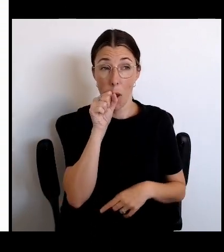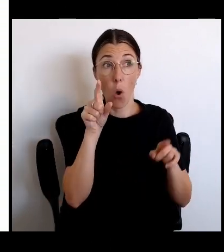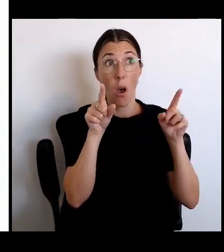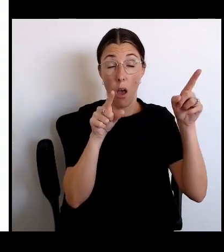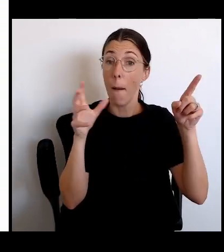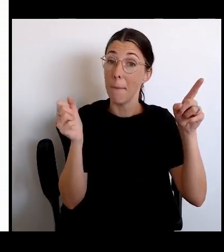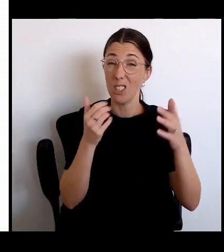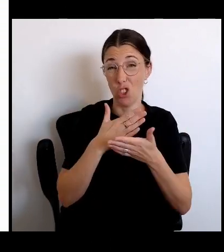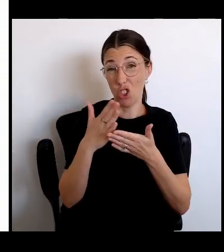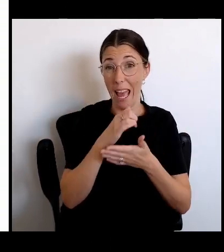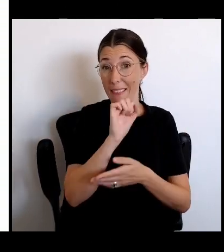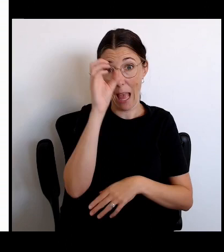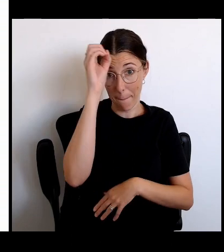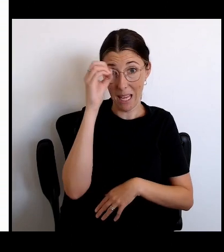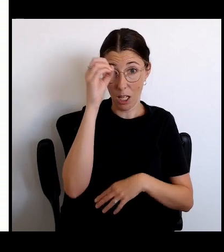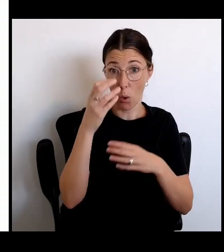really bad decision.